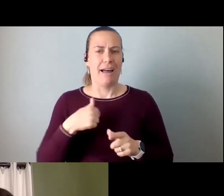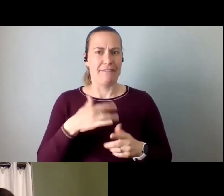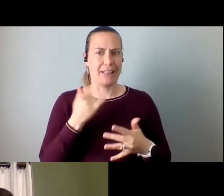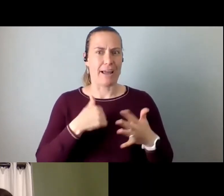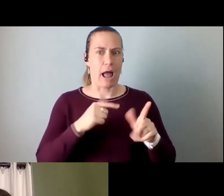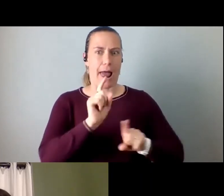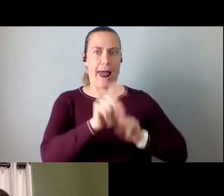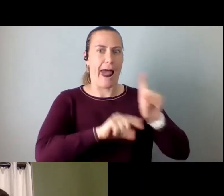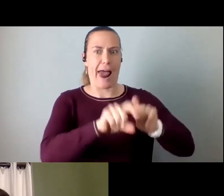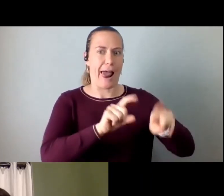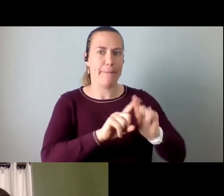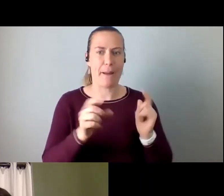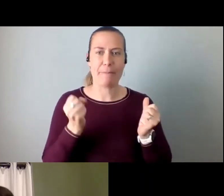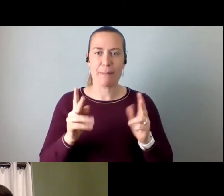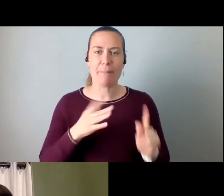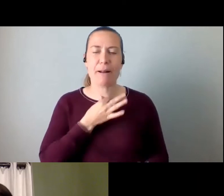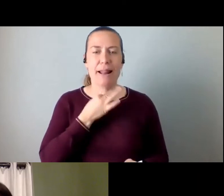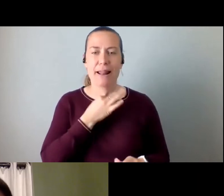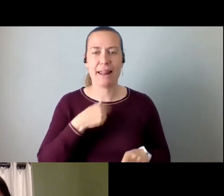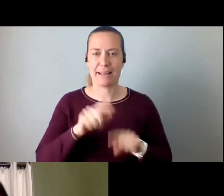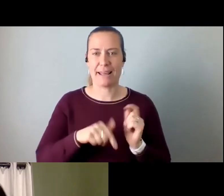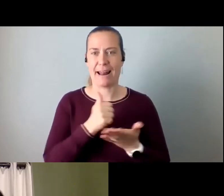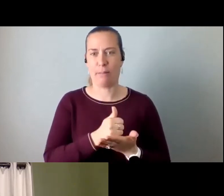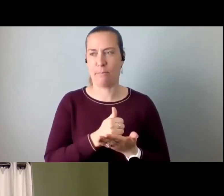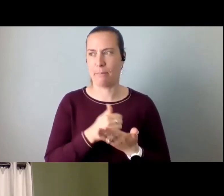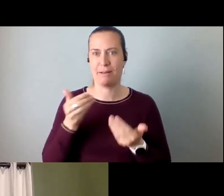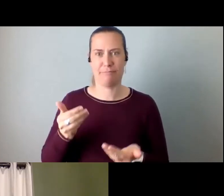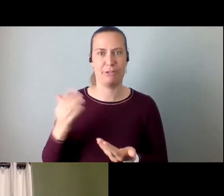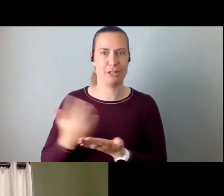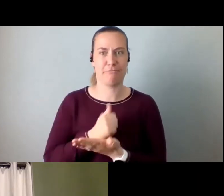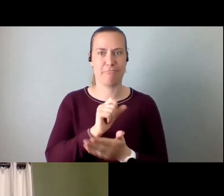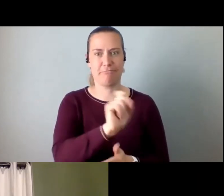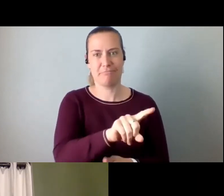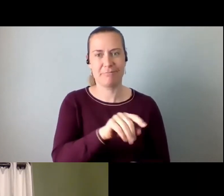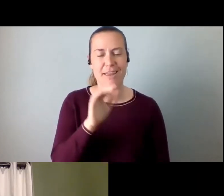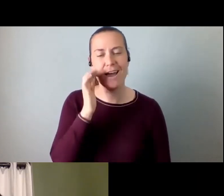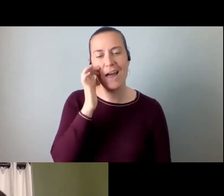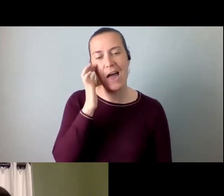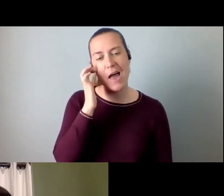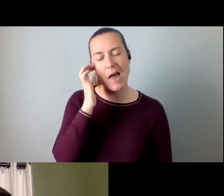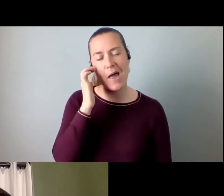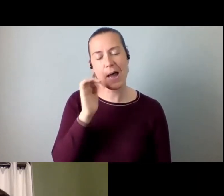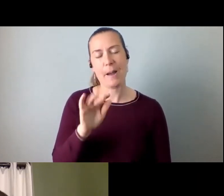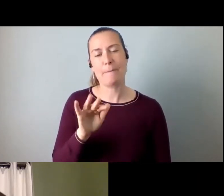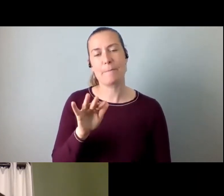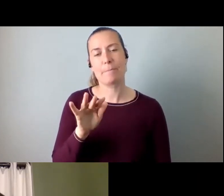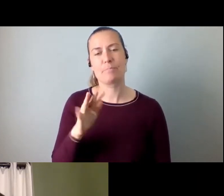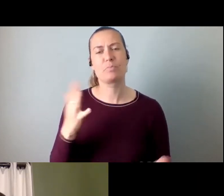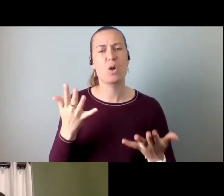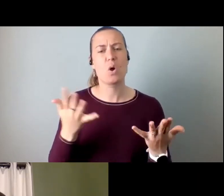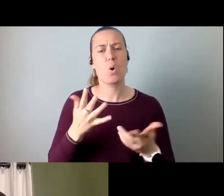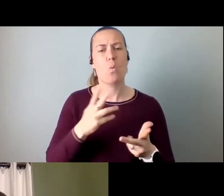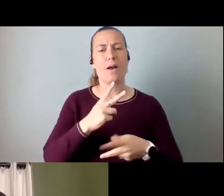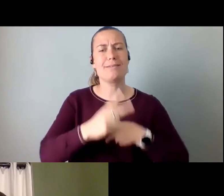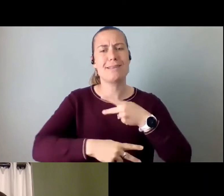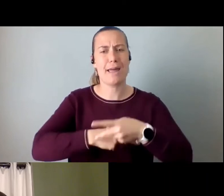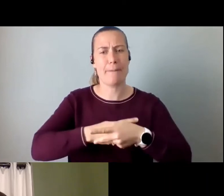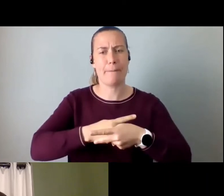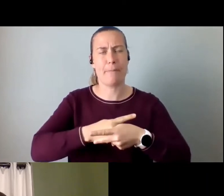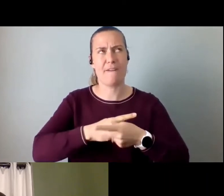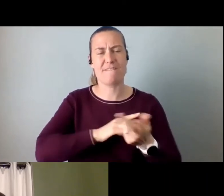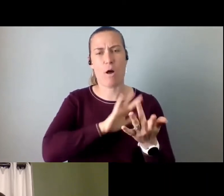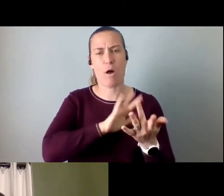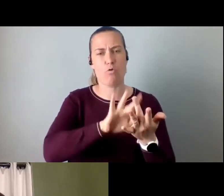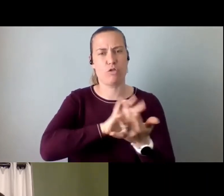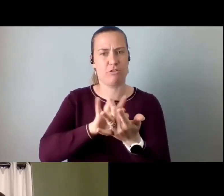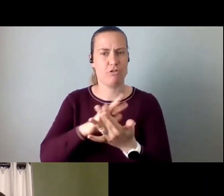so much people want to know that I can't help but just give them all to you. So the next one is, what types of outreach programs are